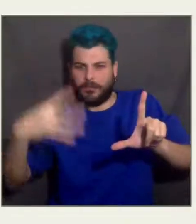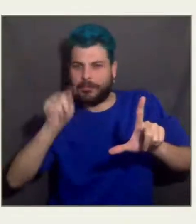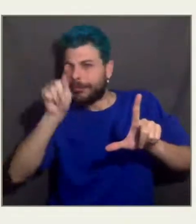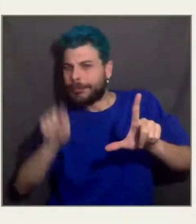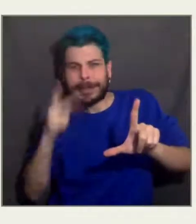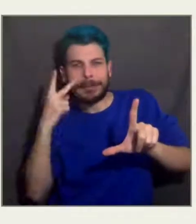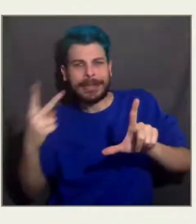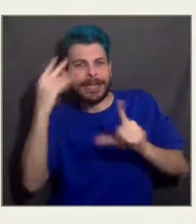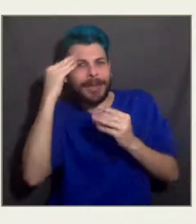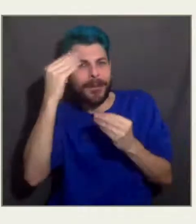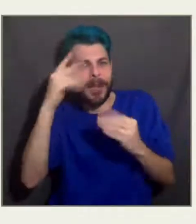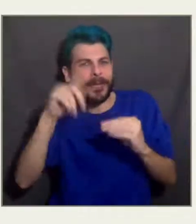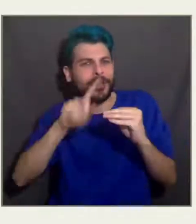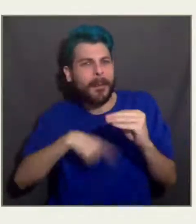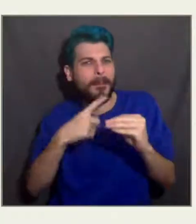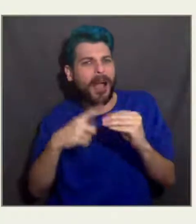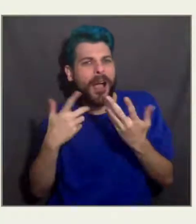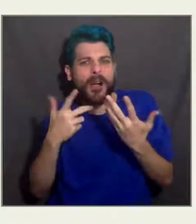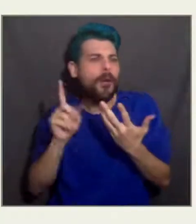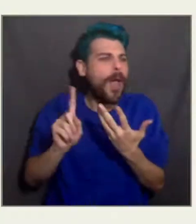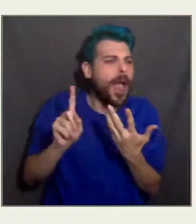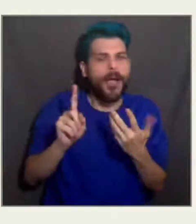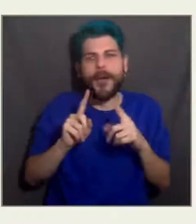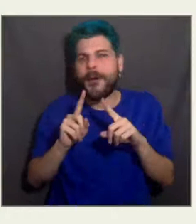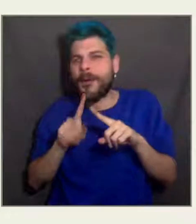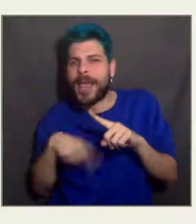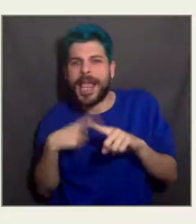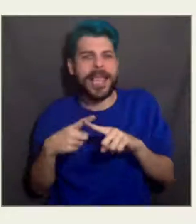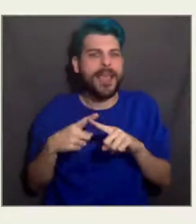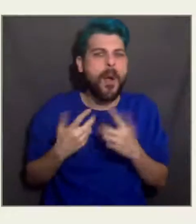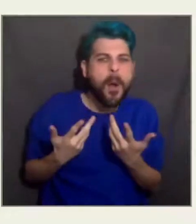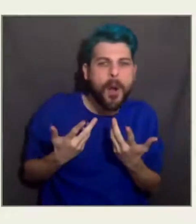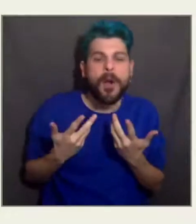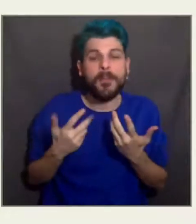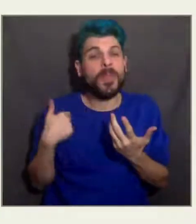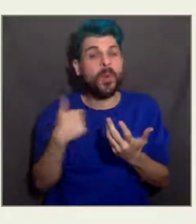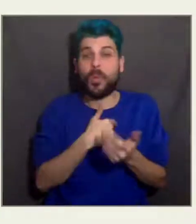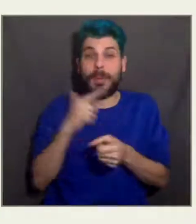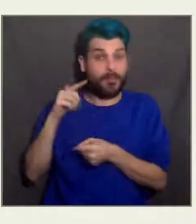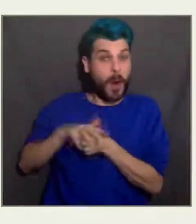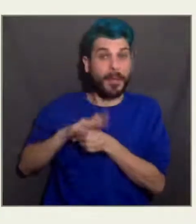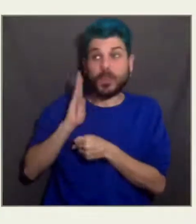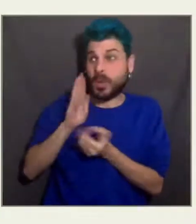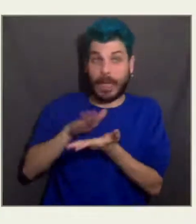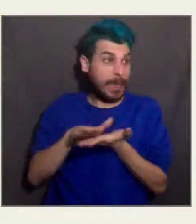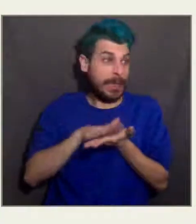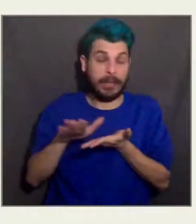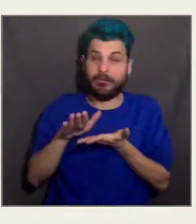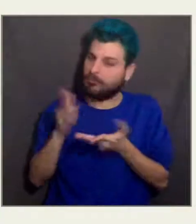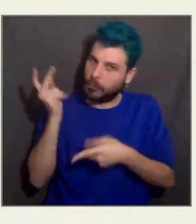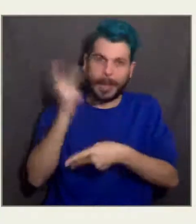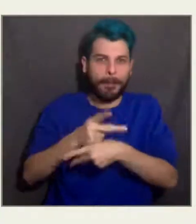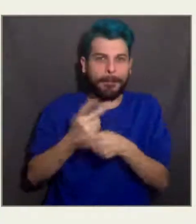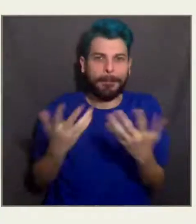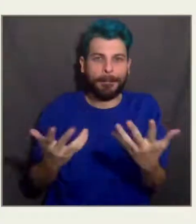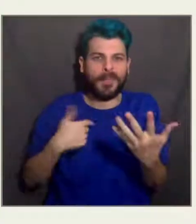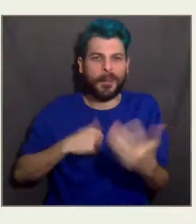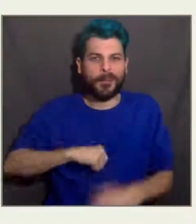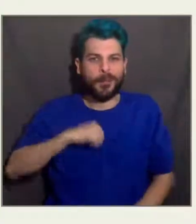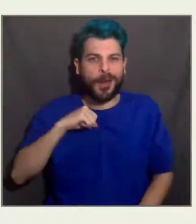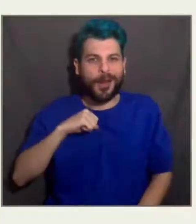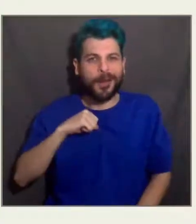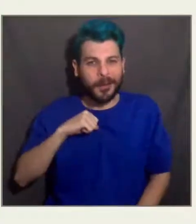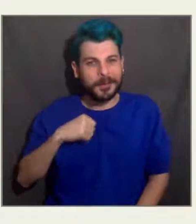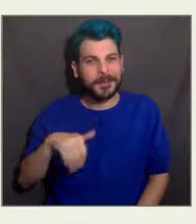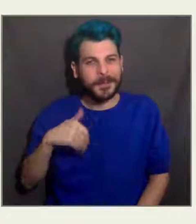being transparent about how we do our part to keep our region clean, and I am proud of the work we're doing. With time